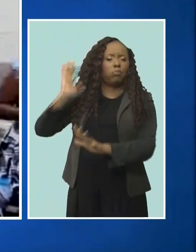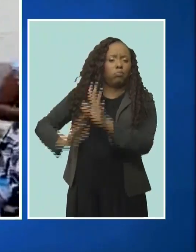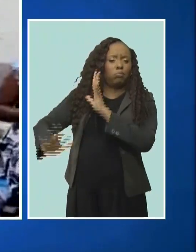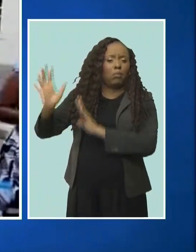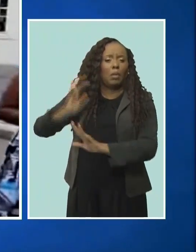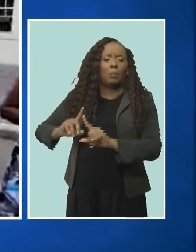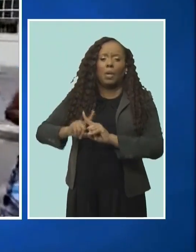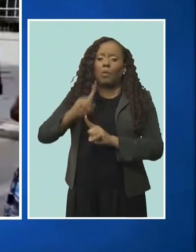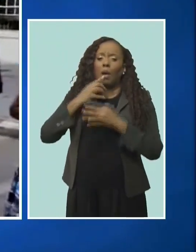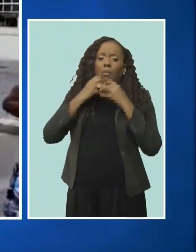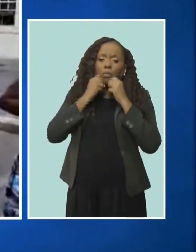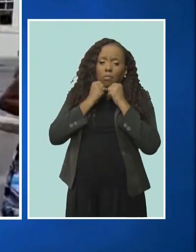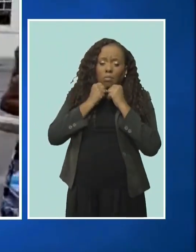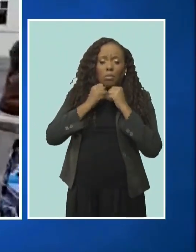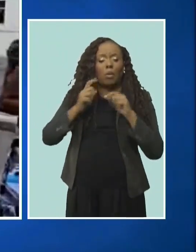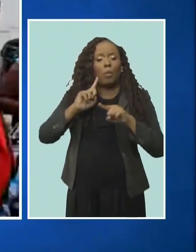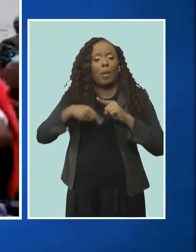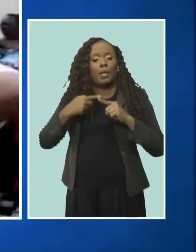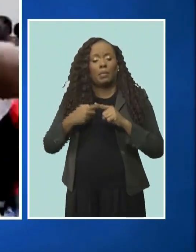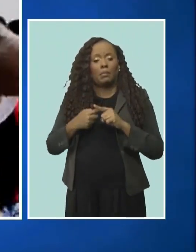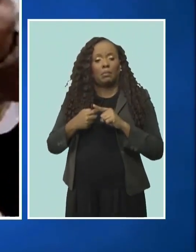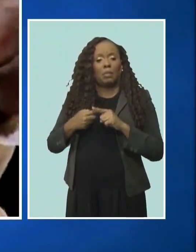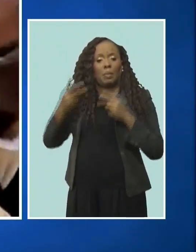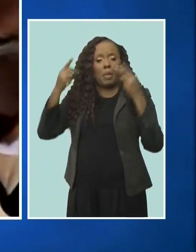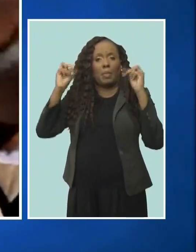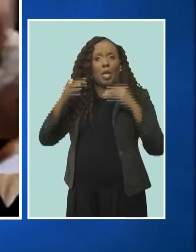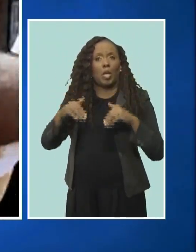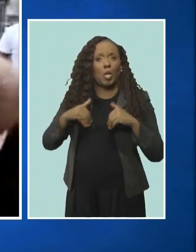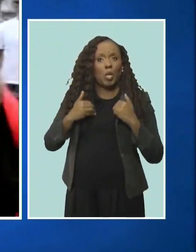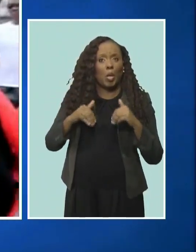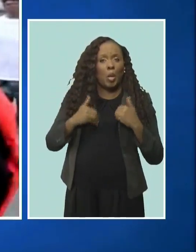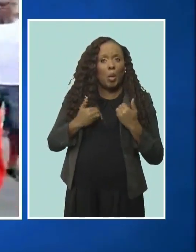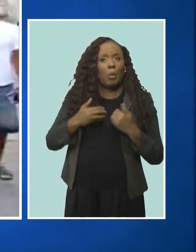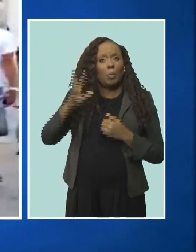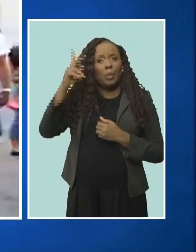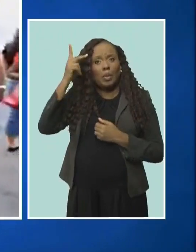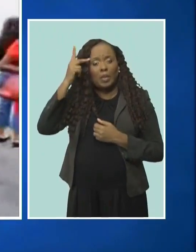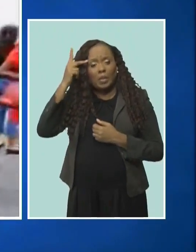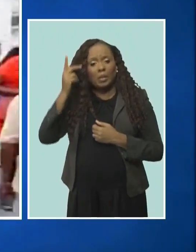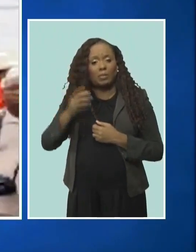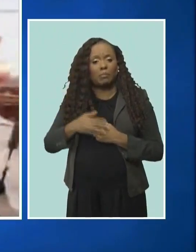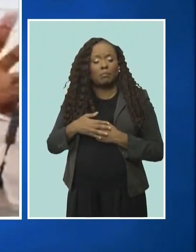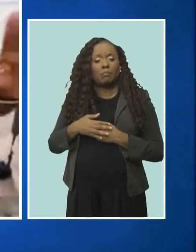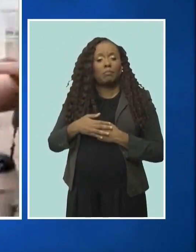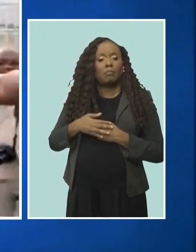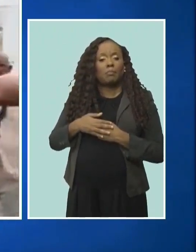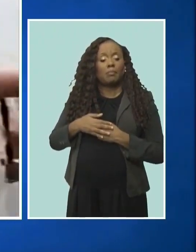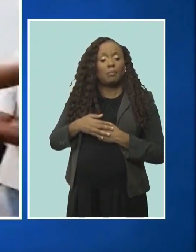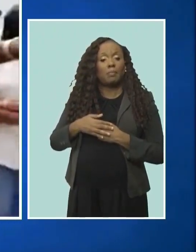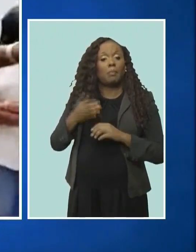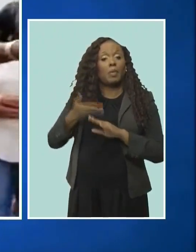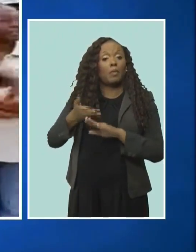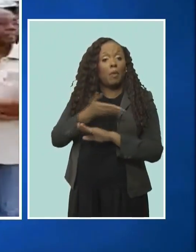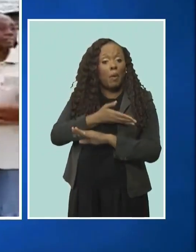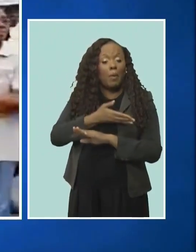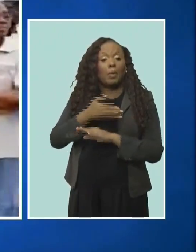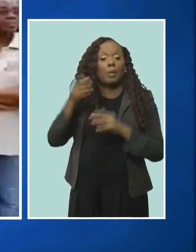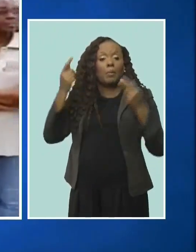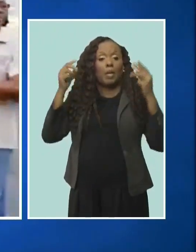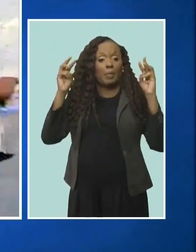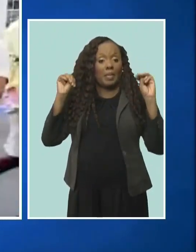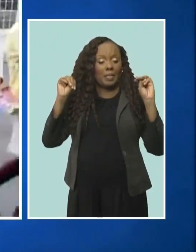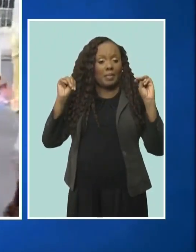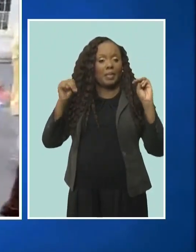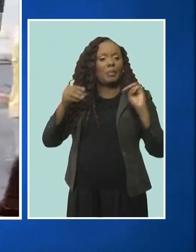dearest covers her youthful political years while she held the portfolio of Minister of Education and Culture, and more